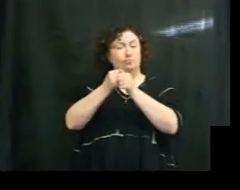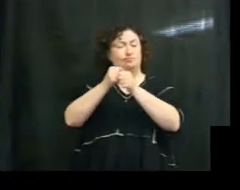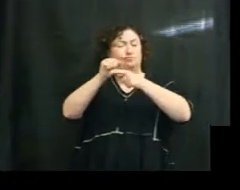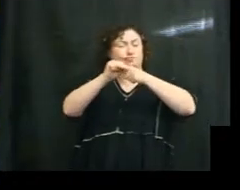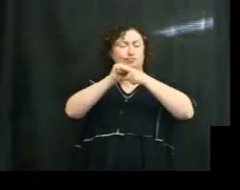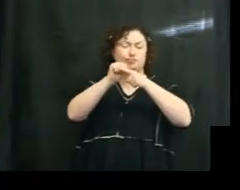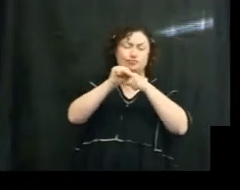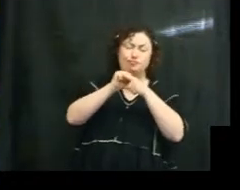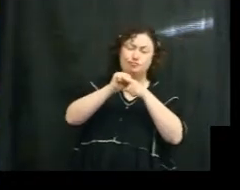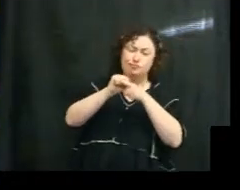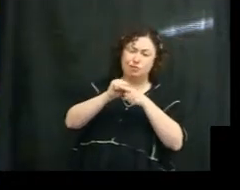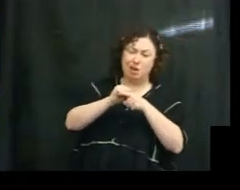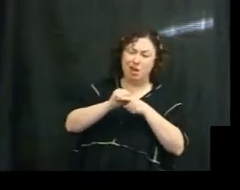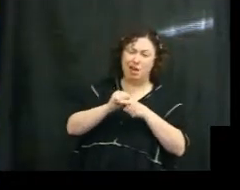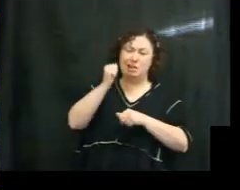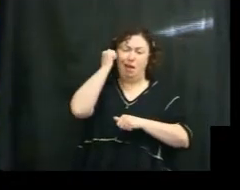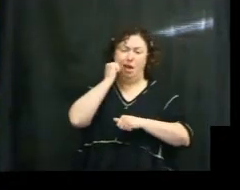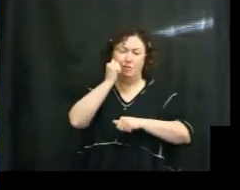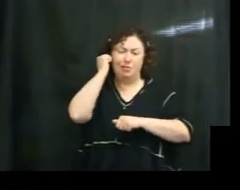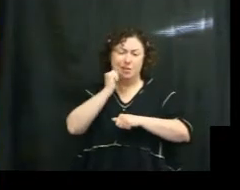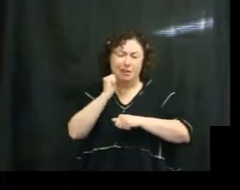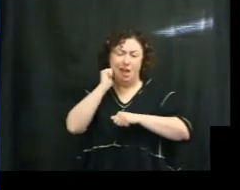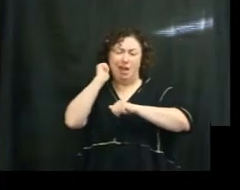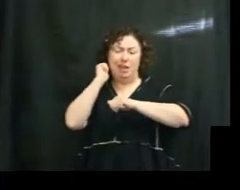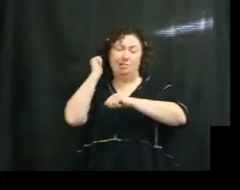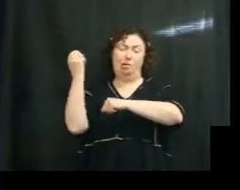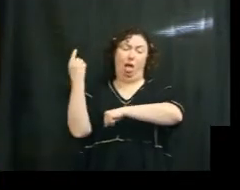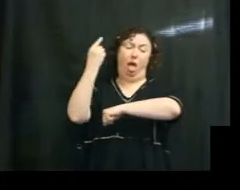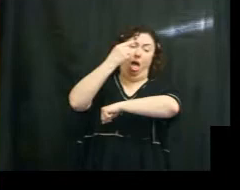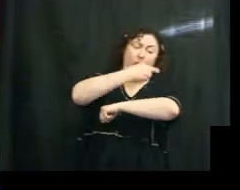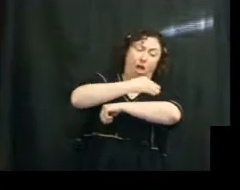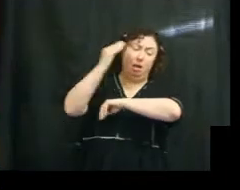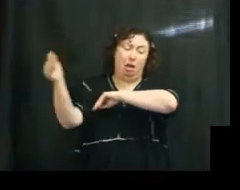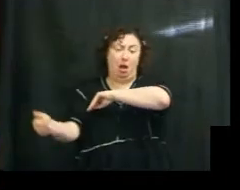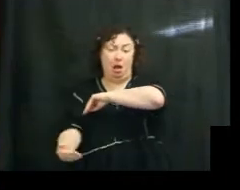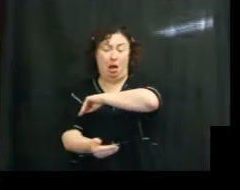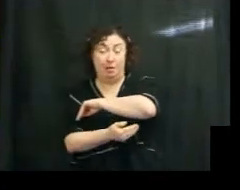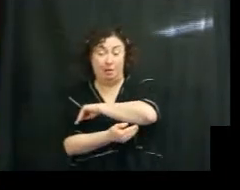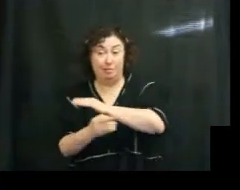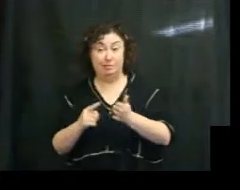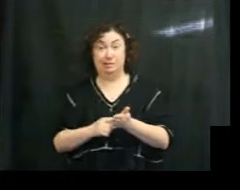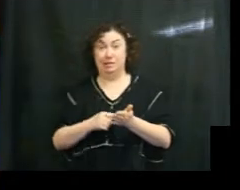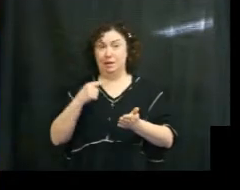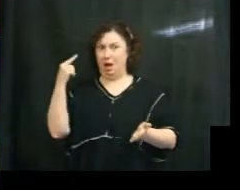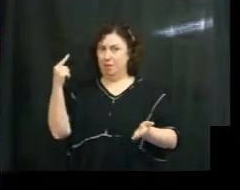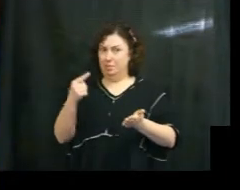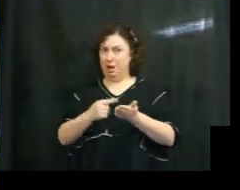and sometimes fell asleep with my trombone in my hands.